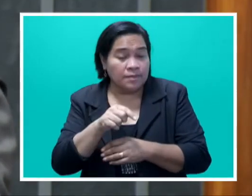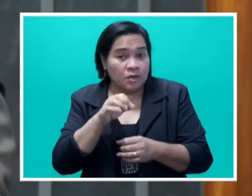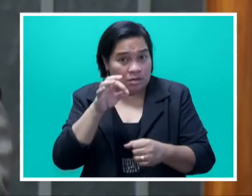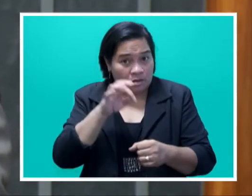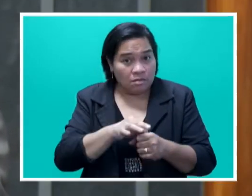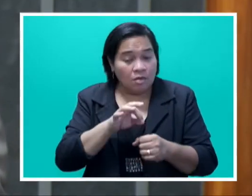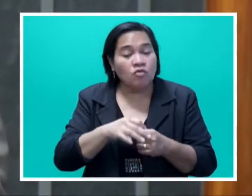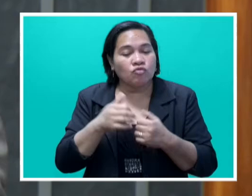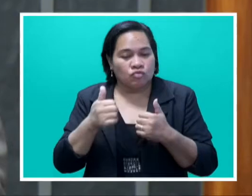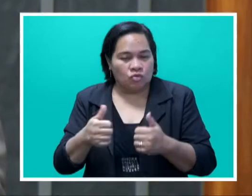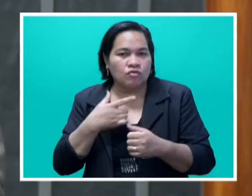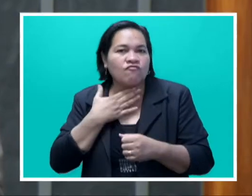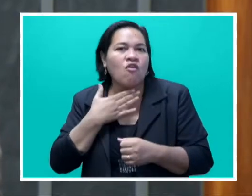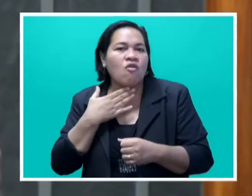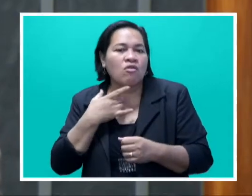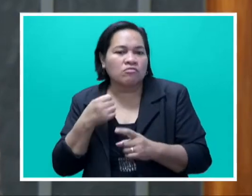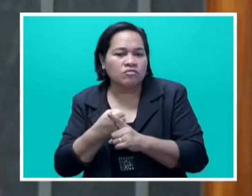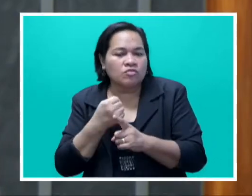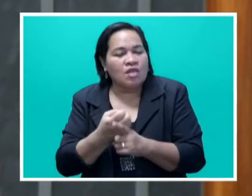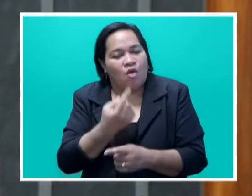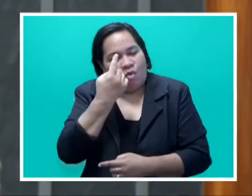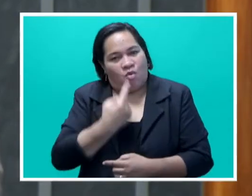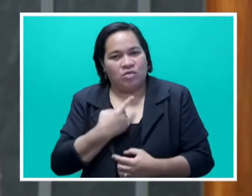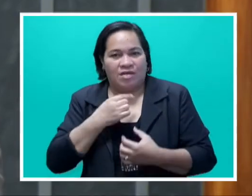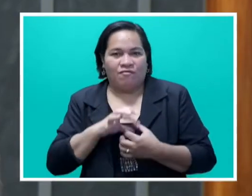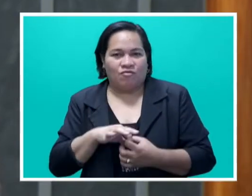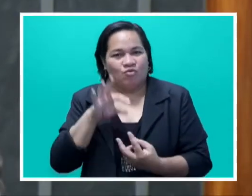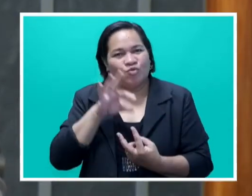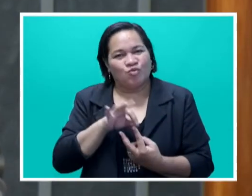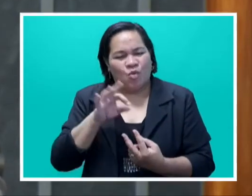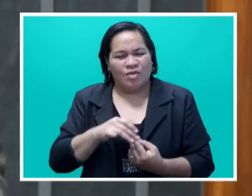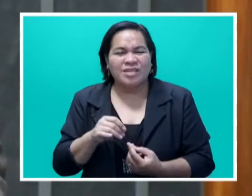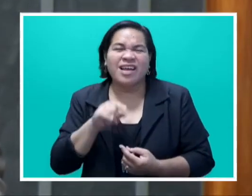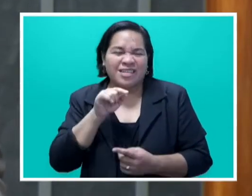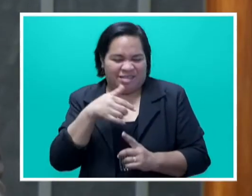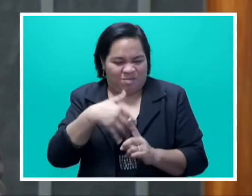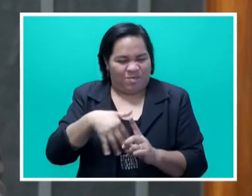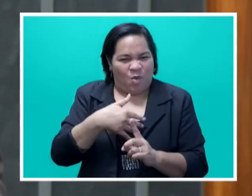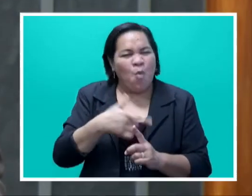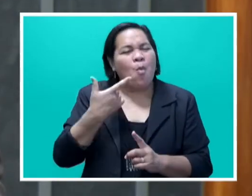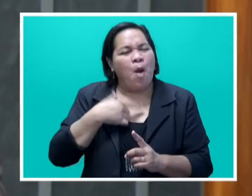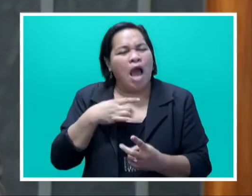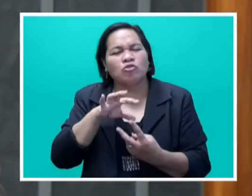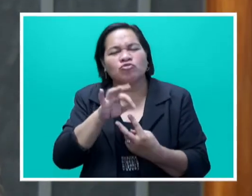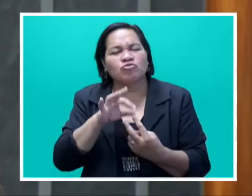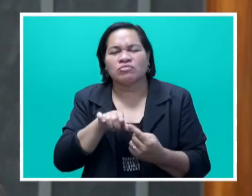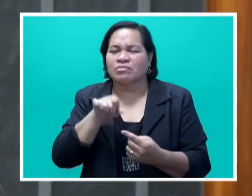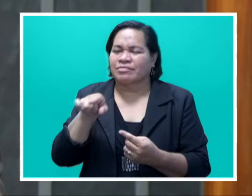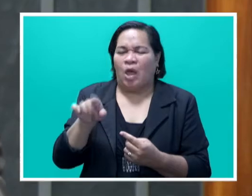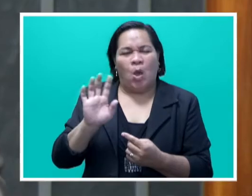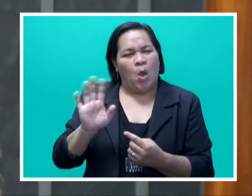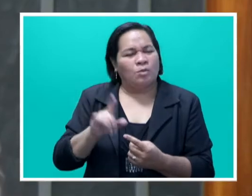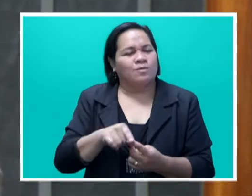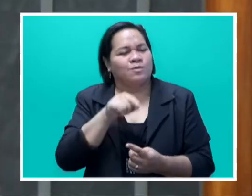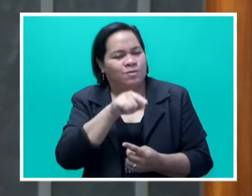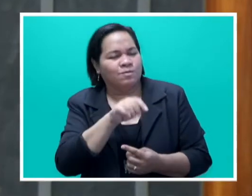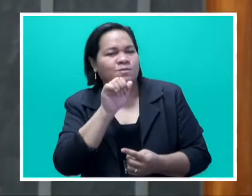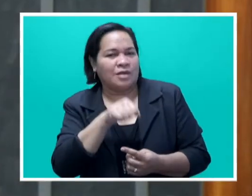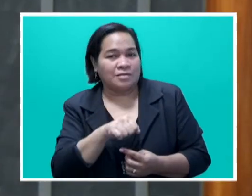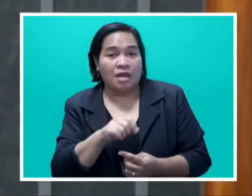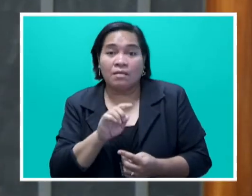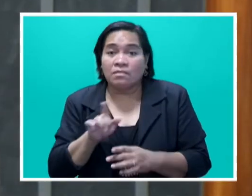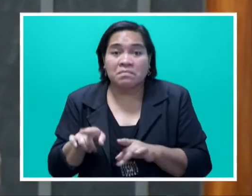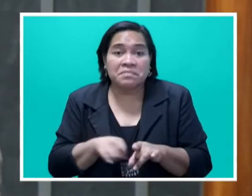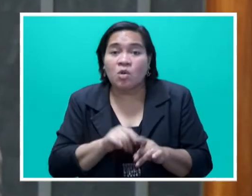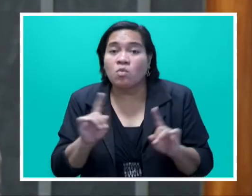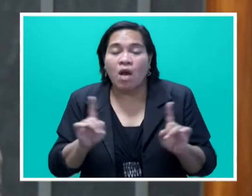gives voice to their choices and why they choose some over others. We must respect, Mr.